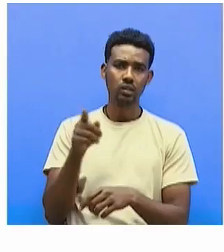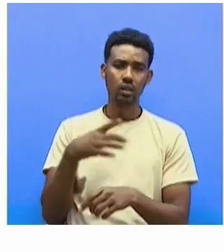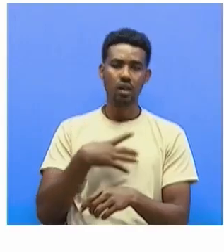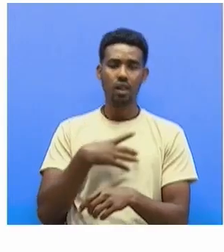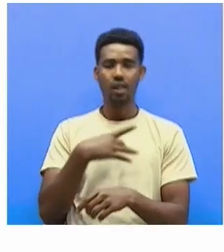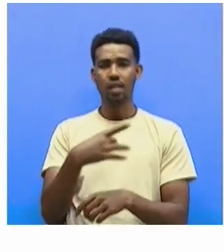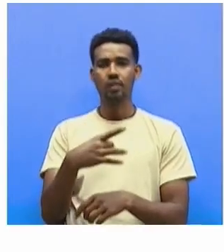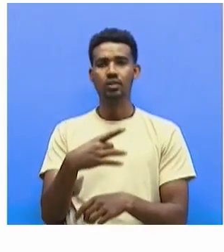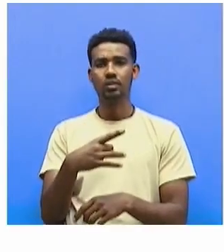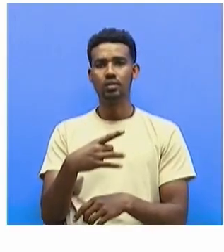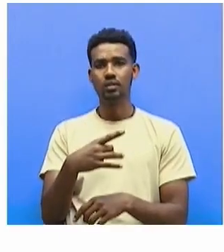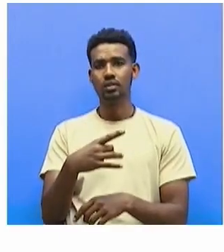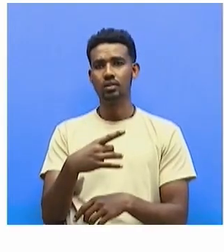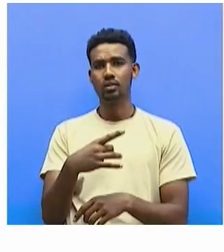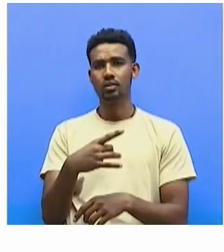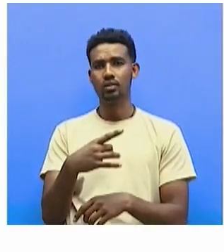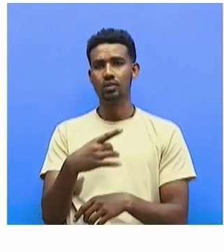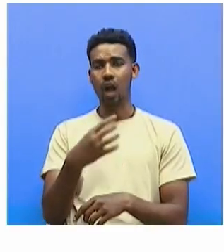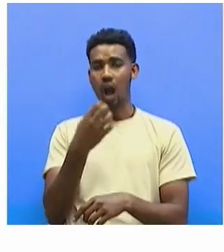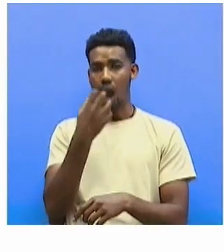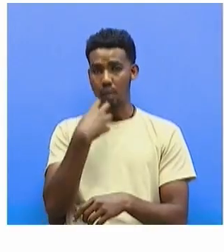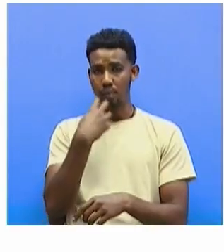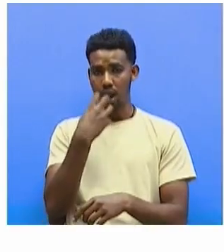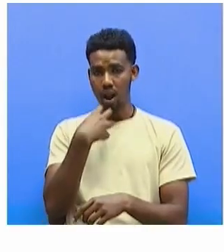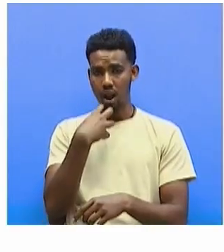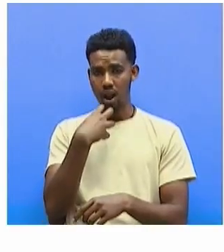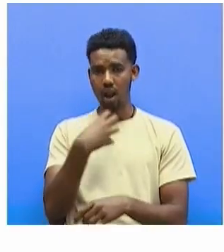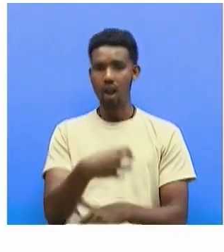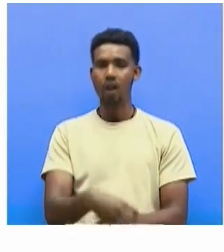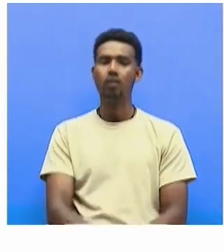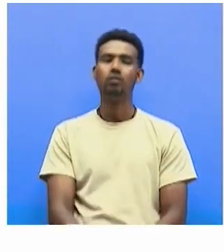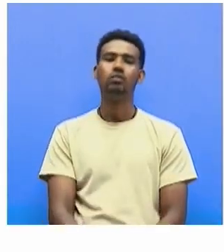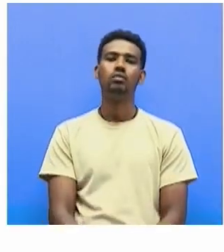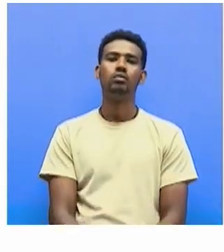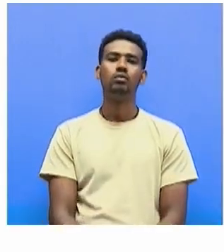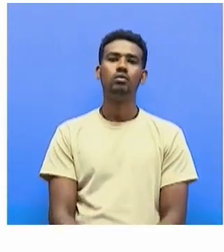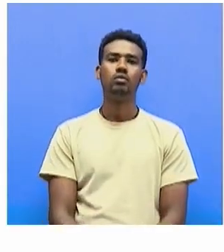like apple?